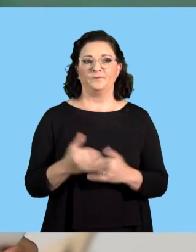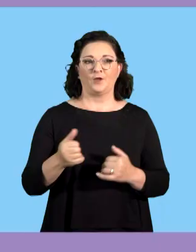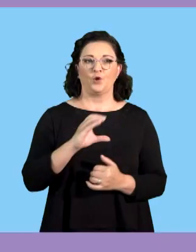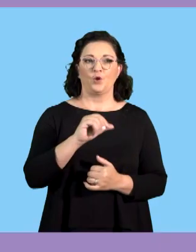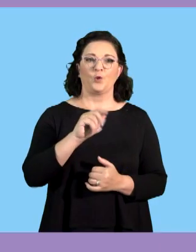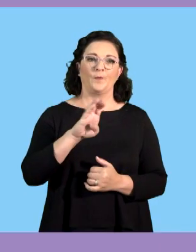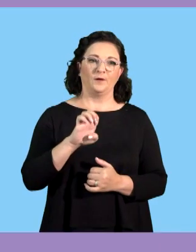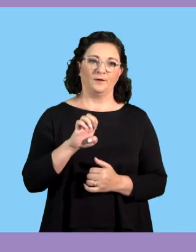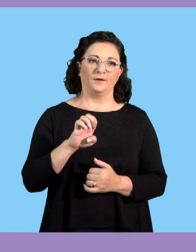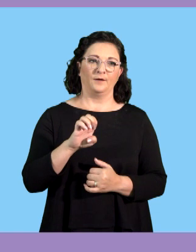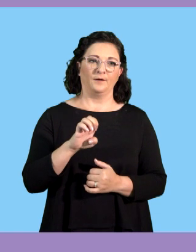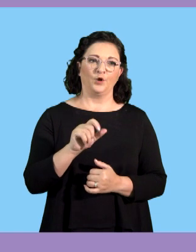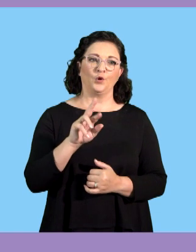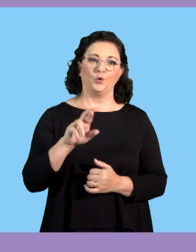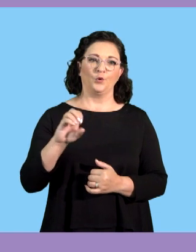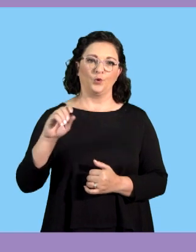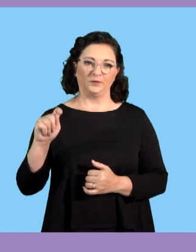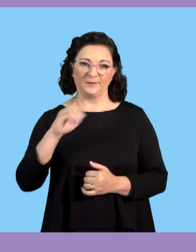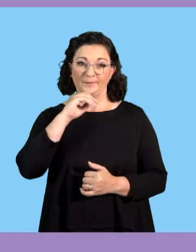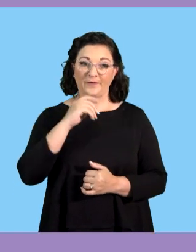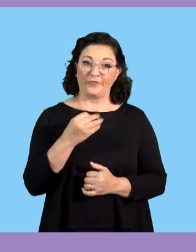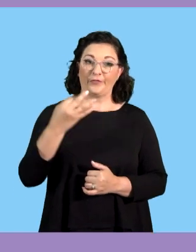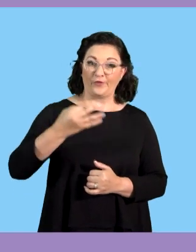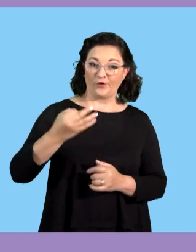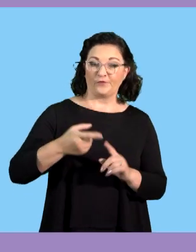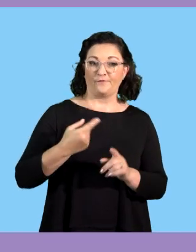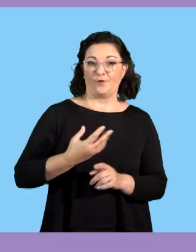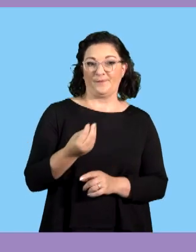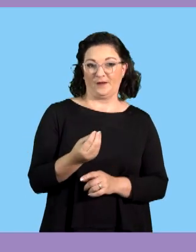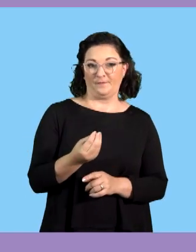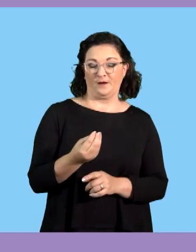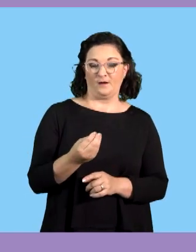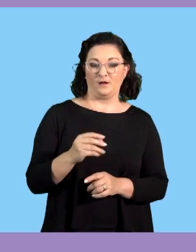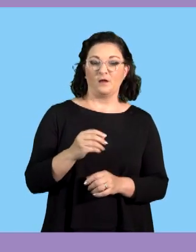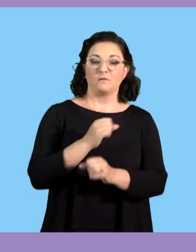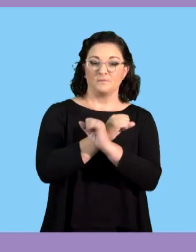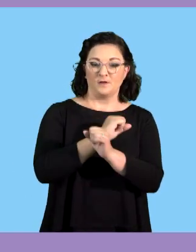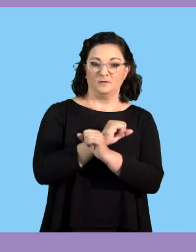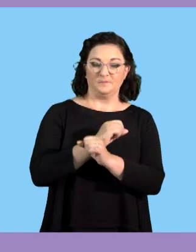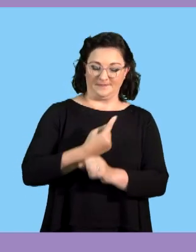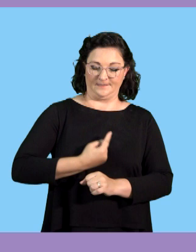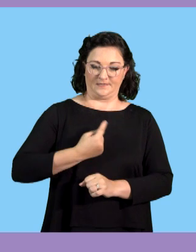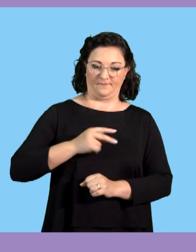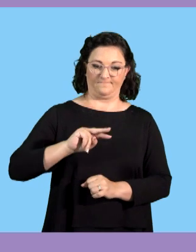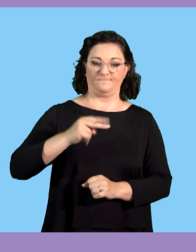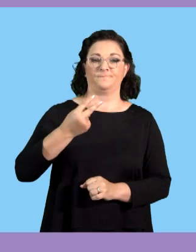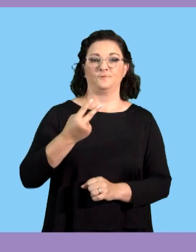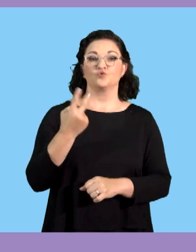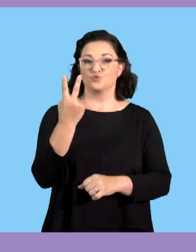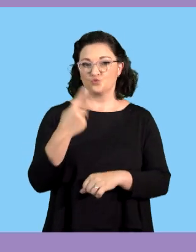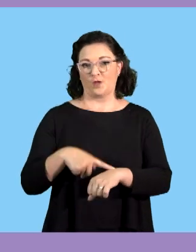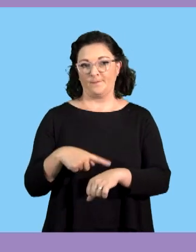root. A factor of a number when multiplied by itself twice gives the original